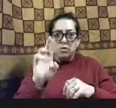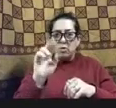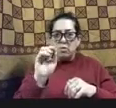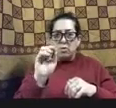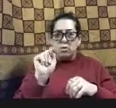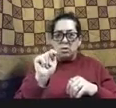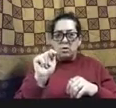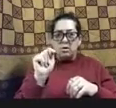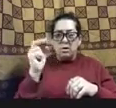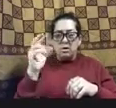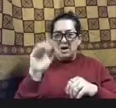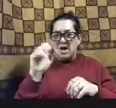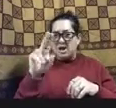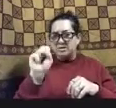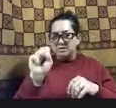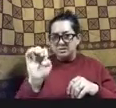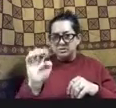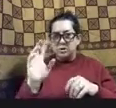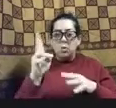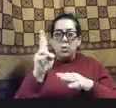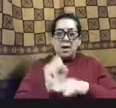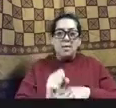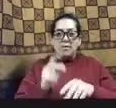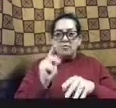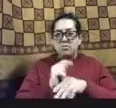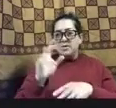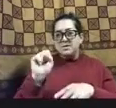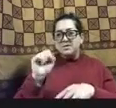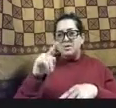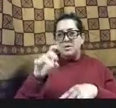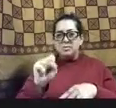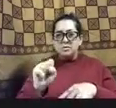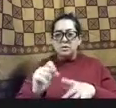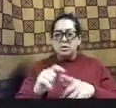cause, that oftentimes we get in the habit of treating symptoms,